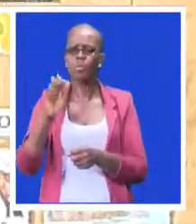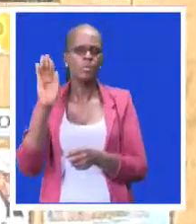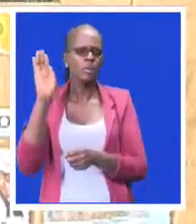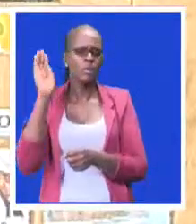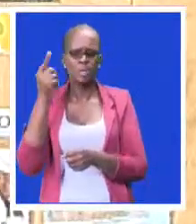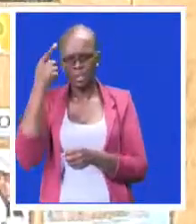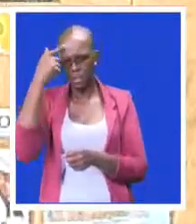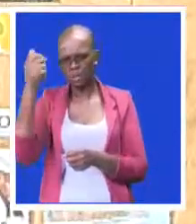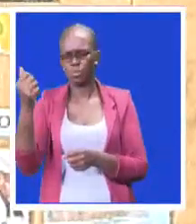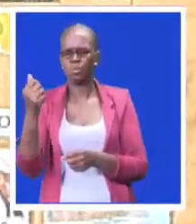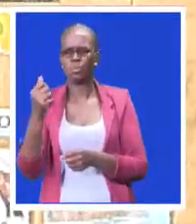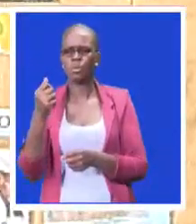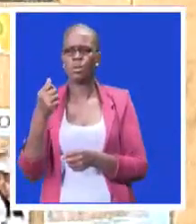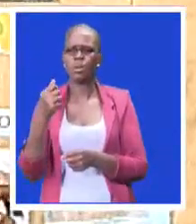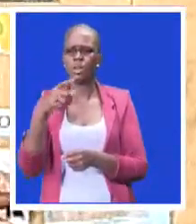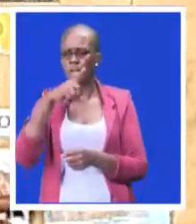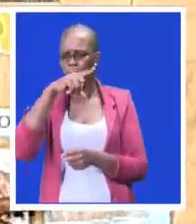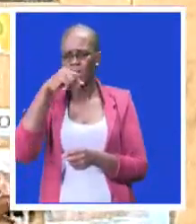hen,